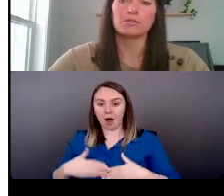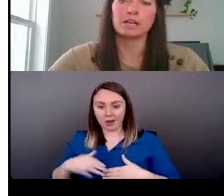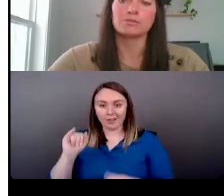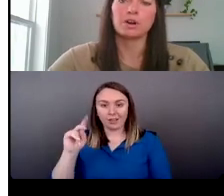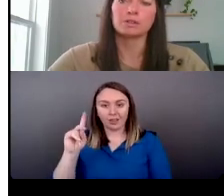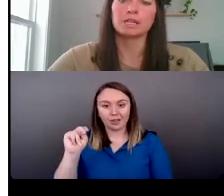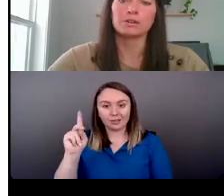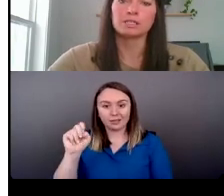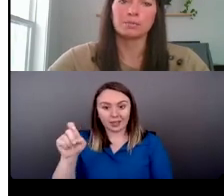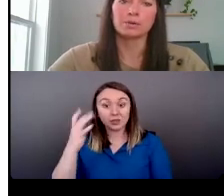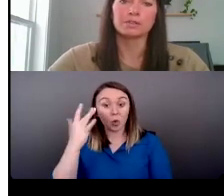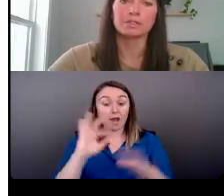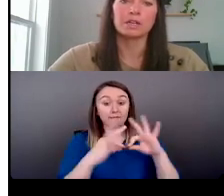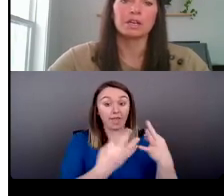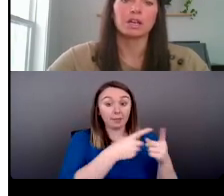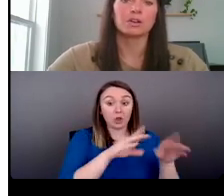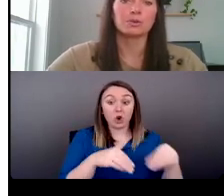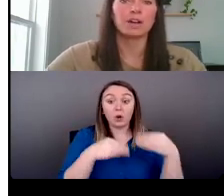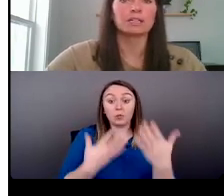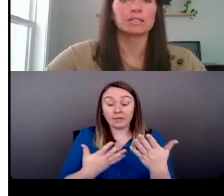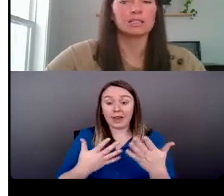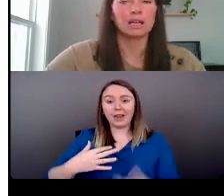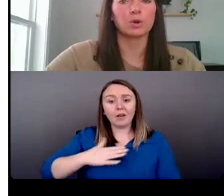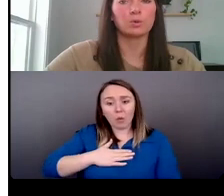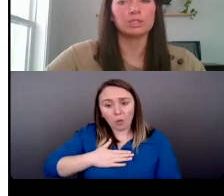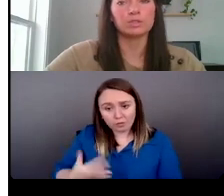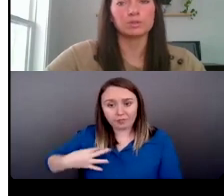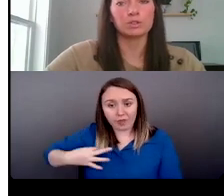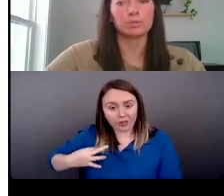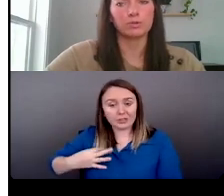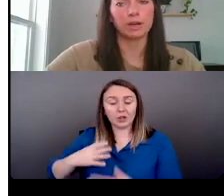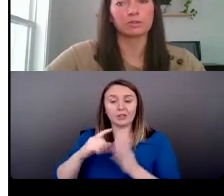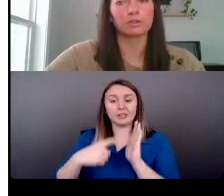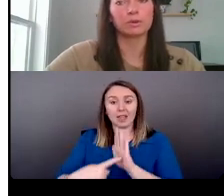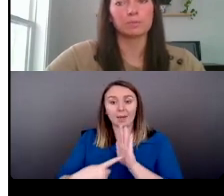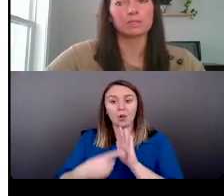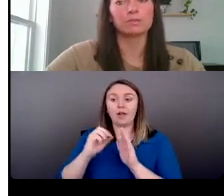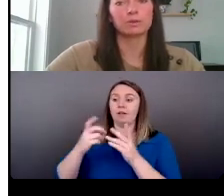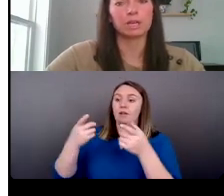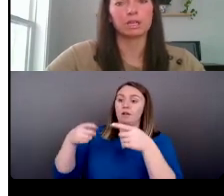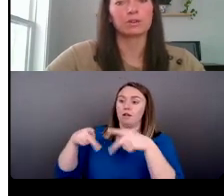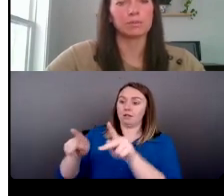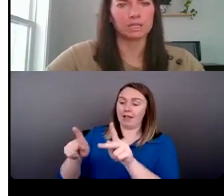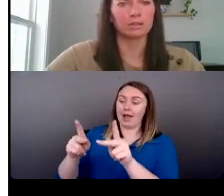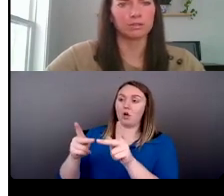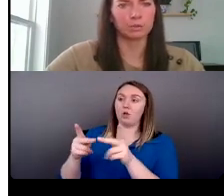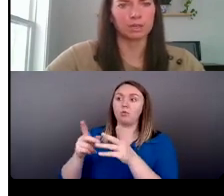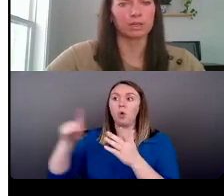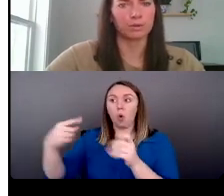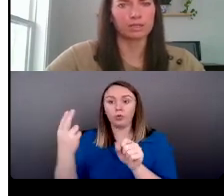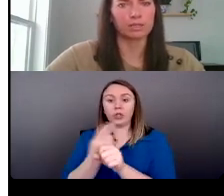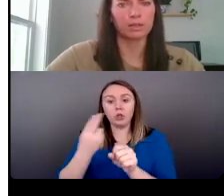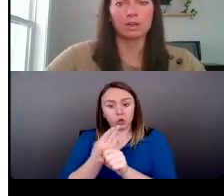are providing voluntary samples and are providing consent only to use their profiles for the purpose of locating their missing loved